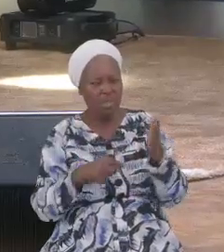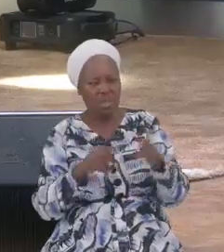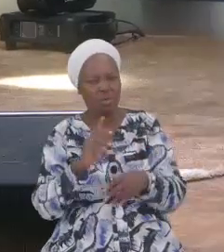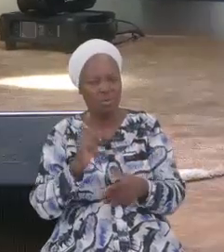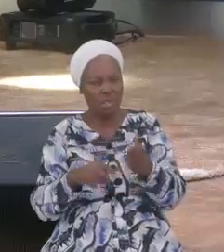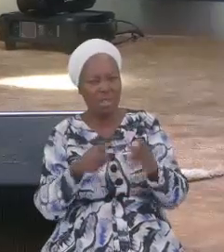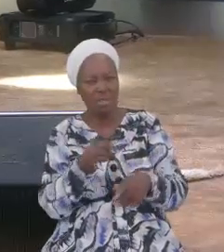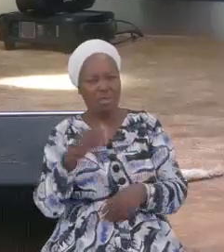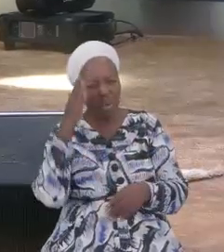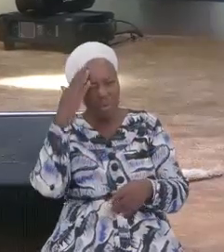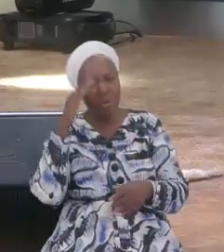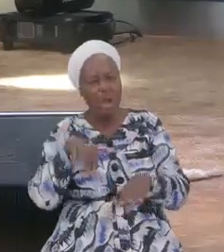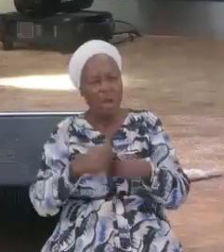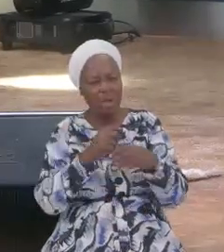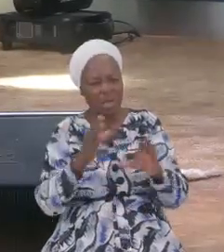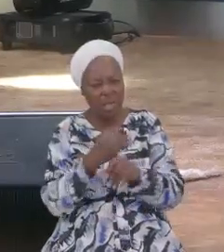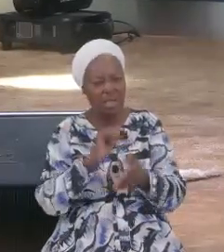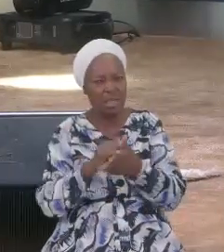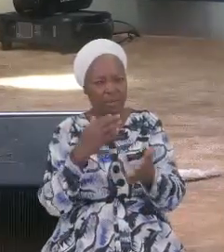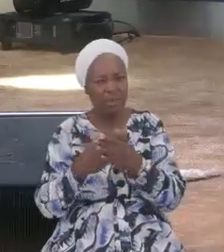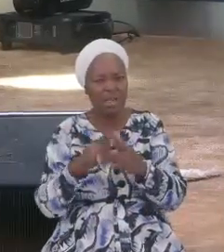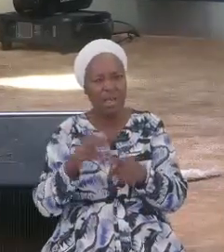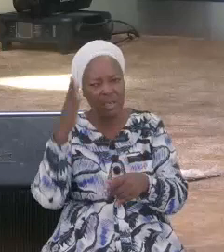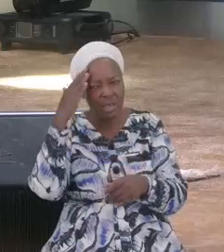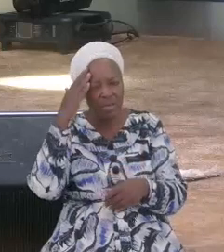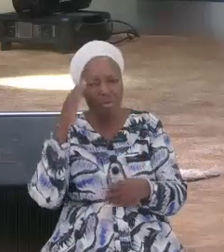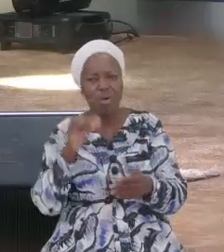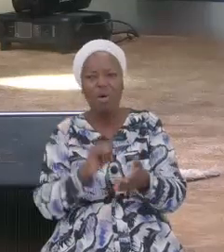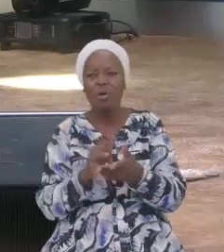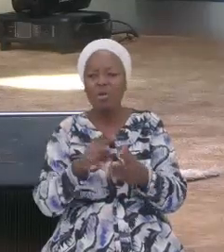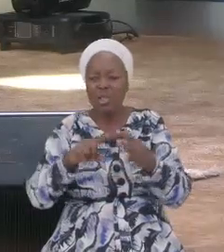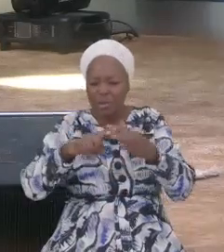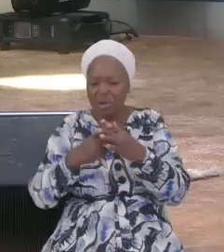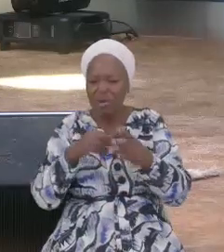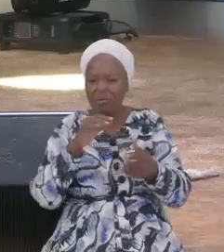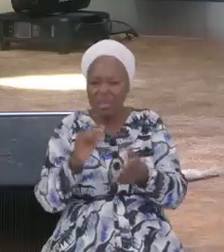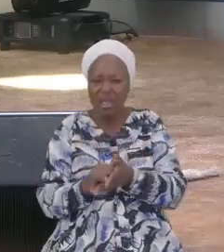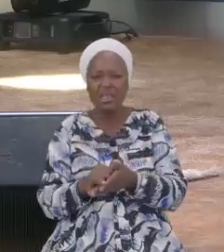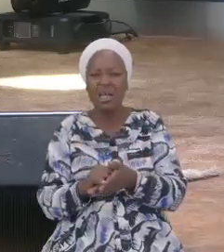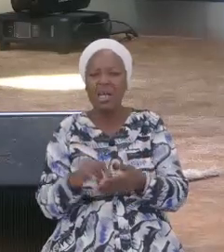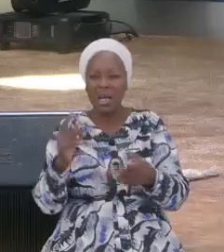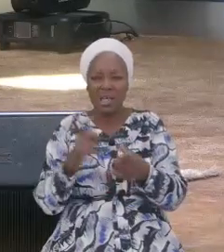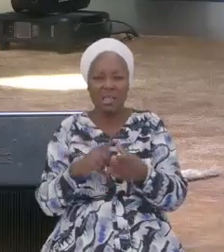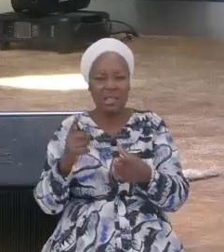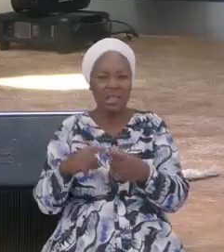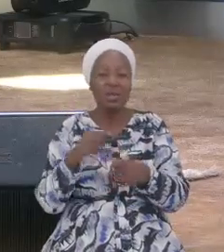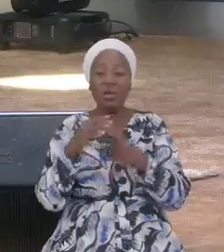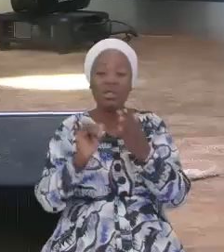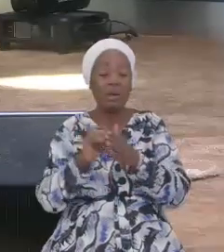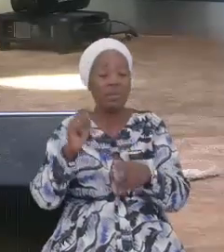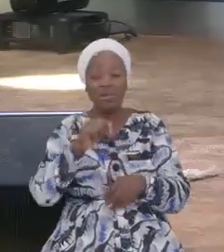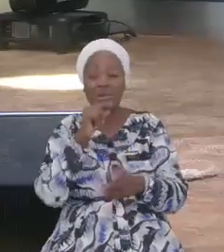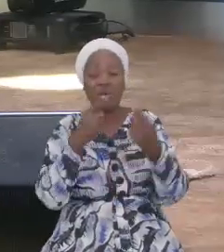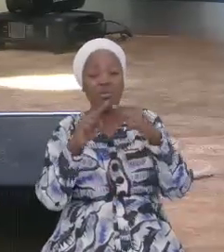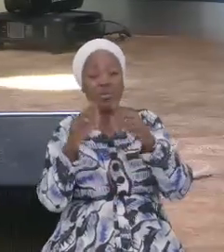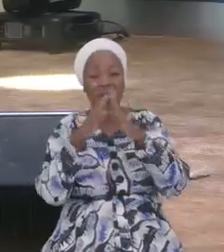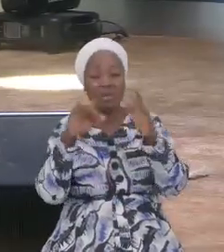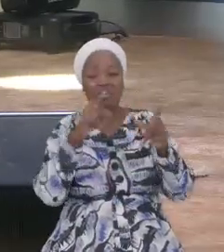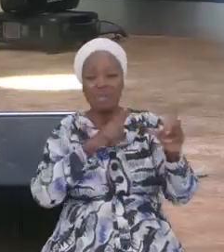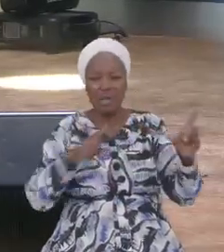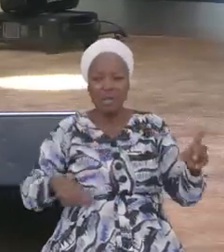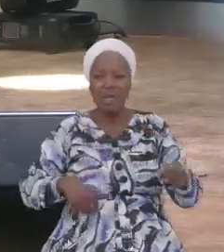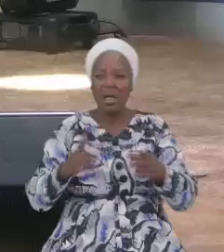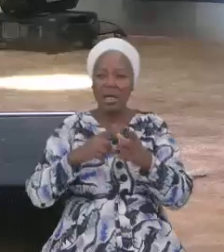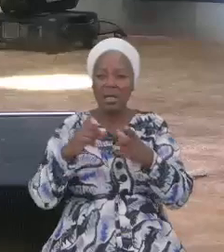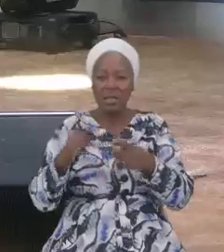the money. And the resources from the dog shall not come into the sanctuary of the Lord. And then you've